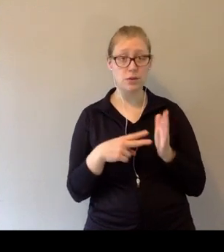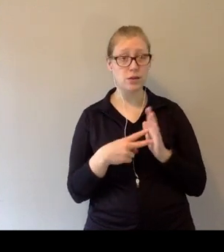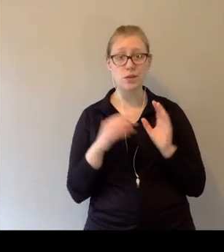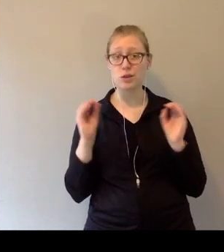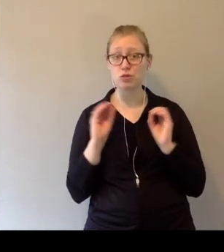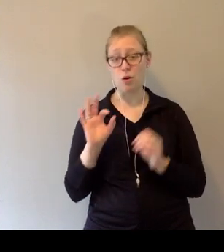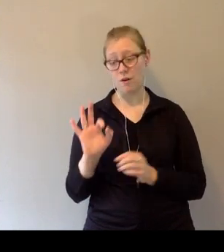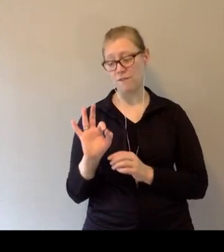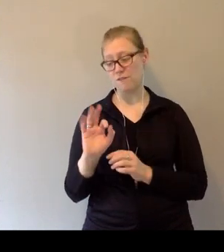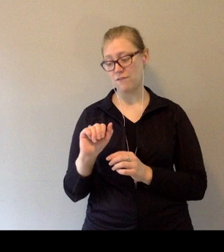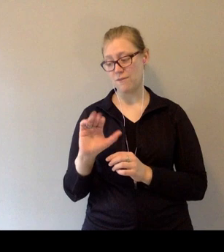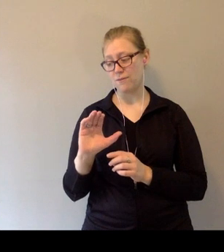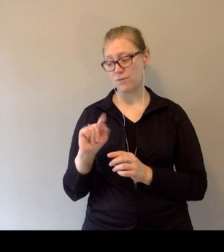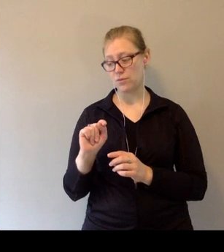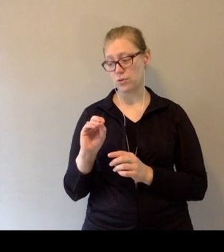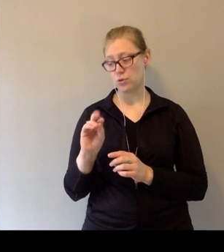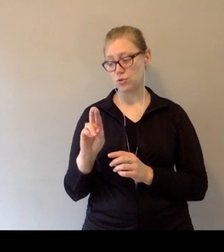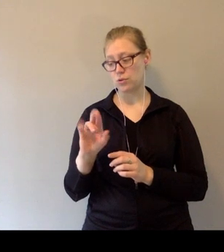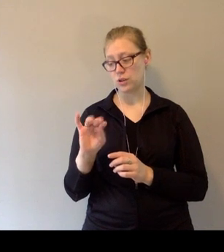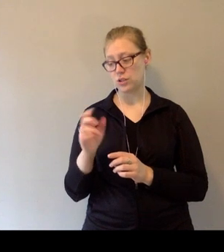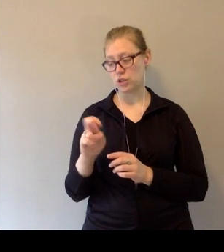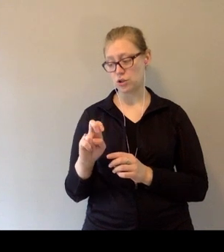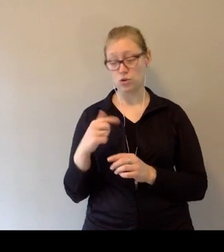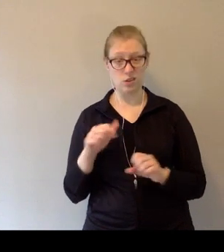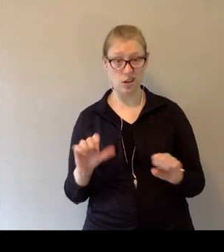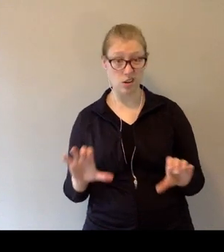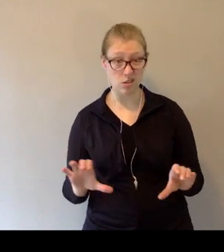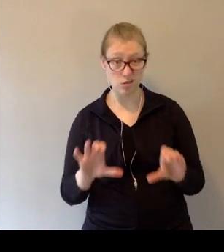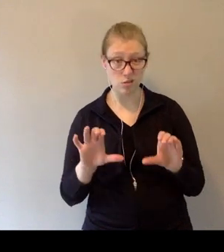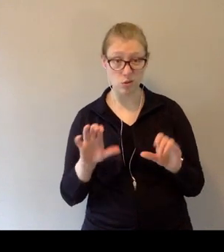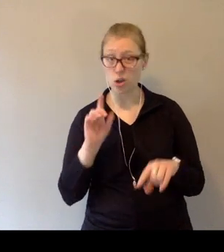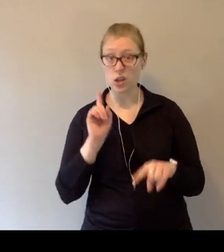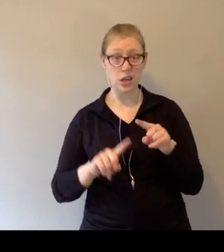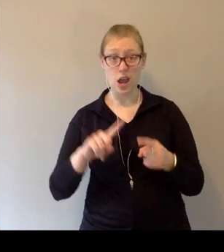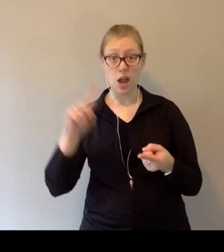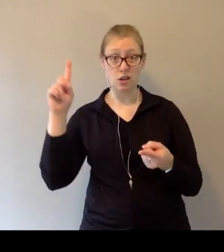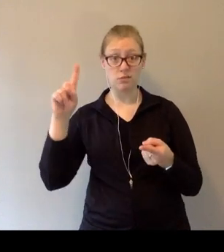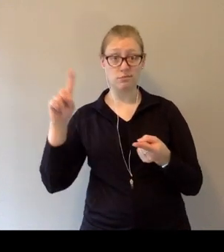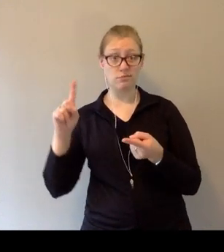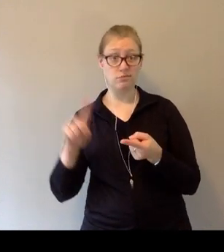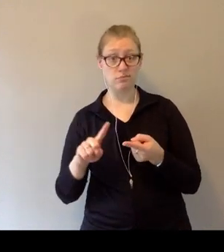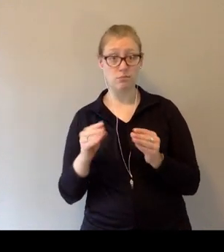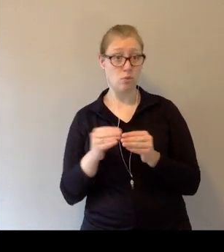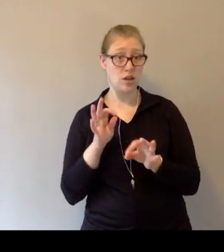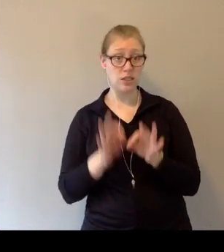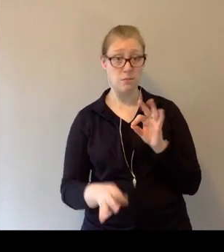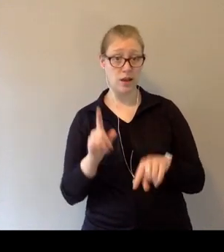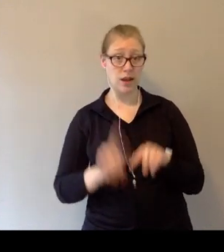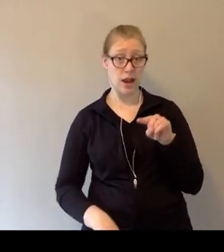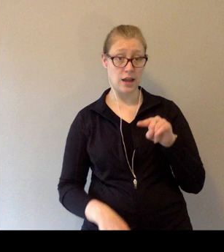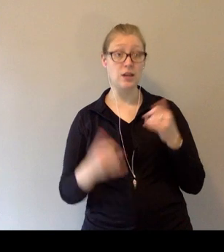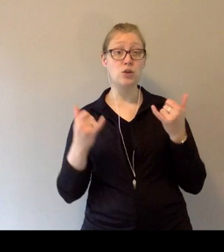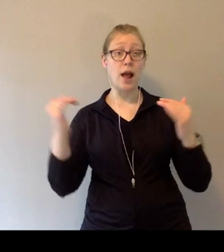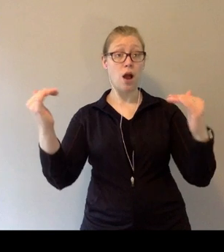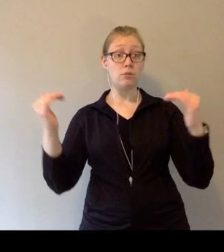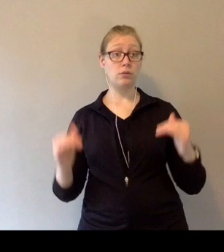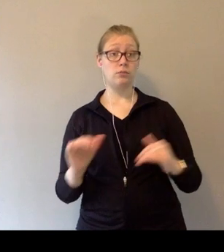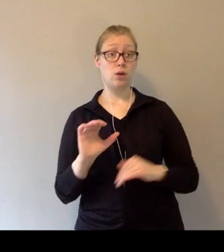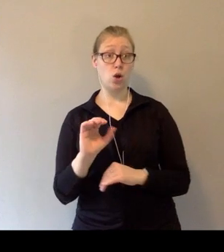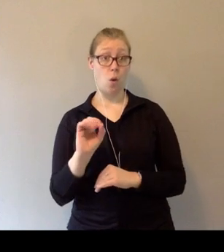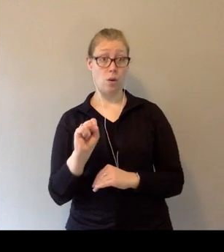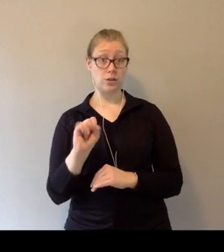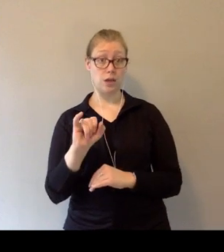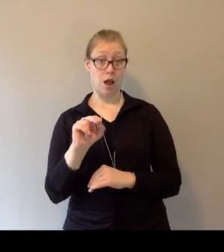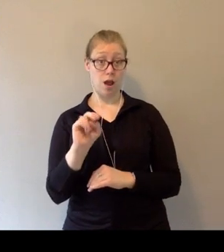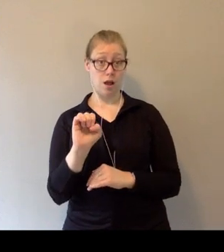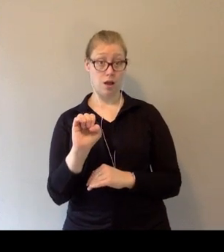factorization that we can do here, and no further simplification. Now let's do the cosine. So